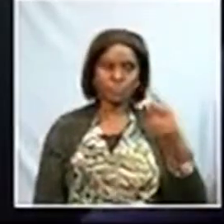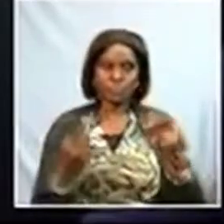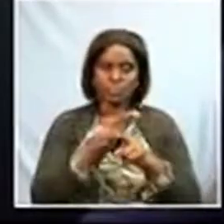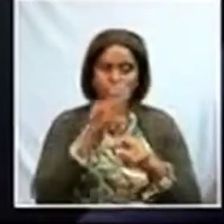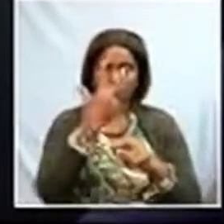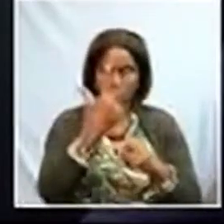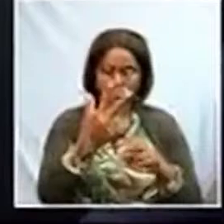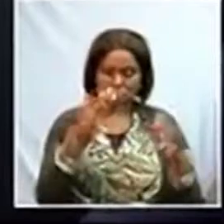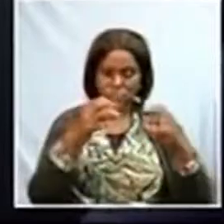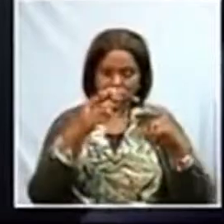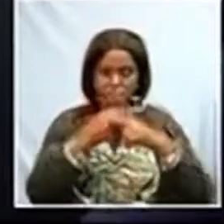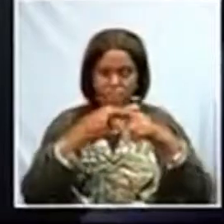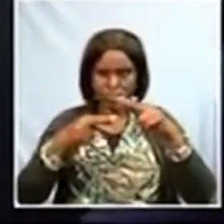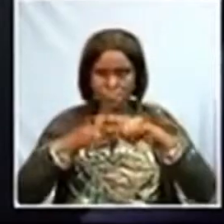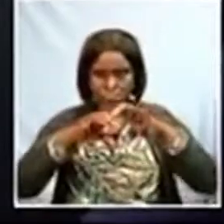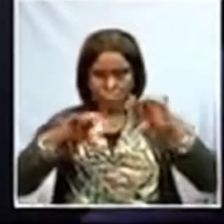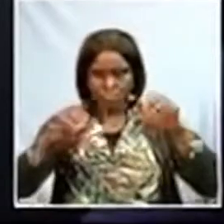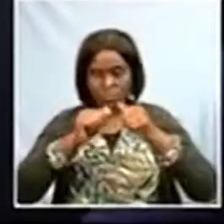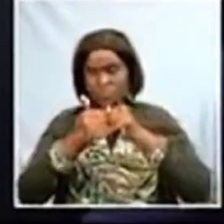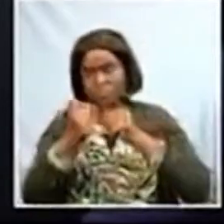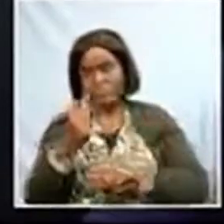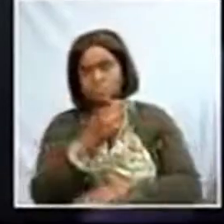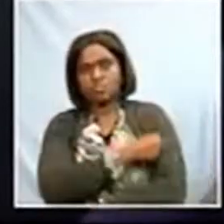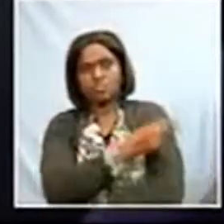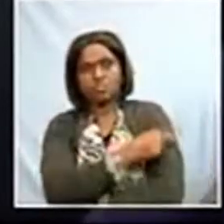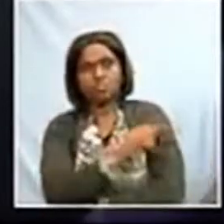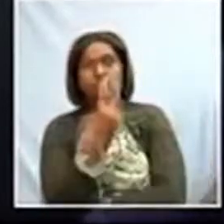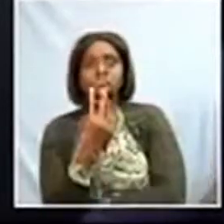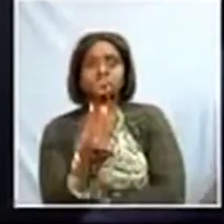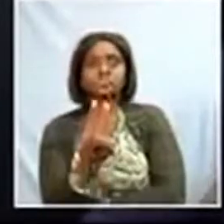1x3 classroom blocks and also 2 health posts.